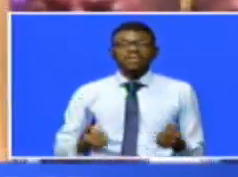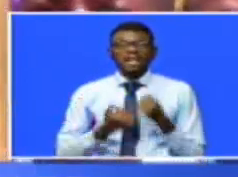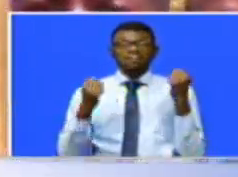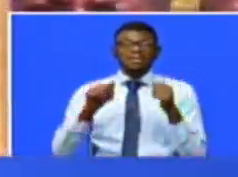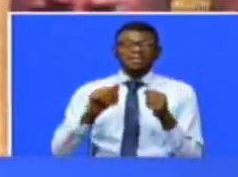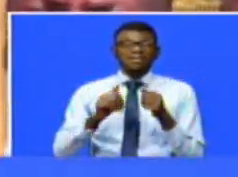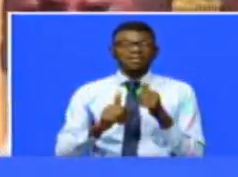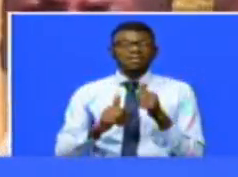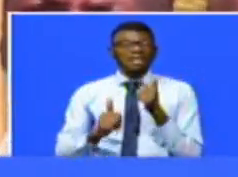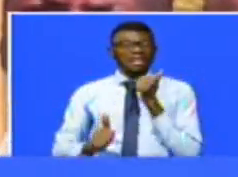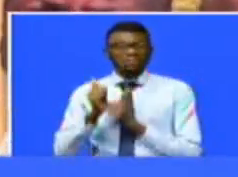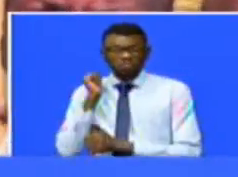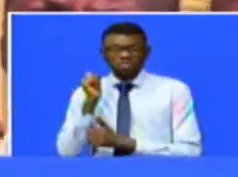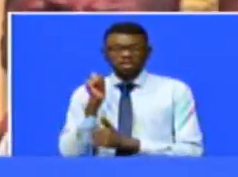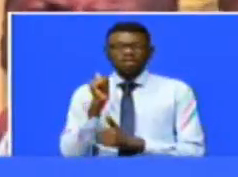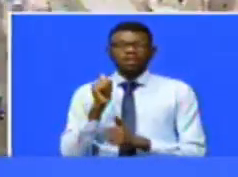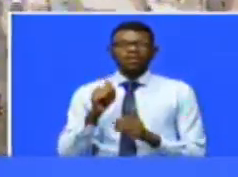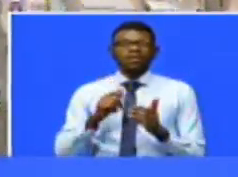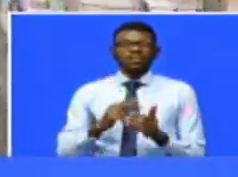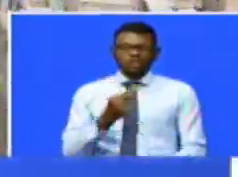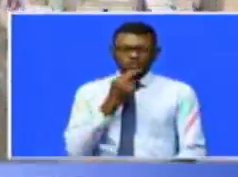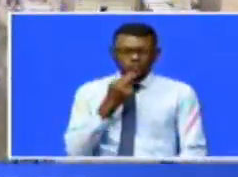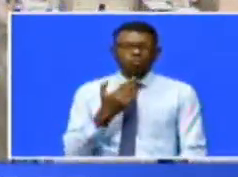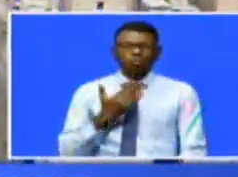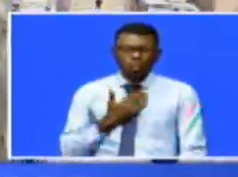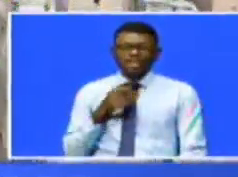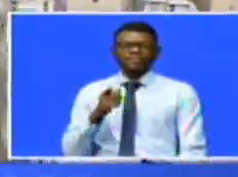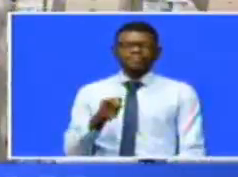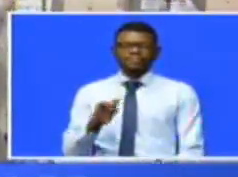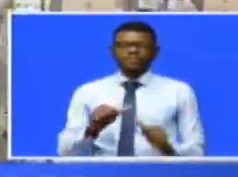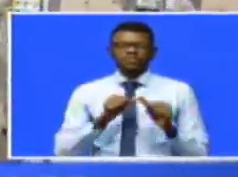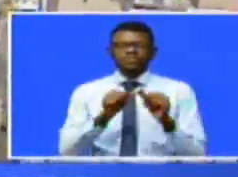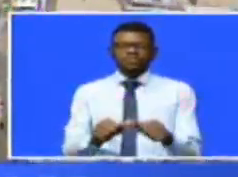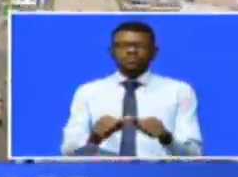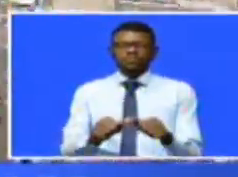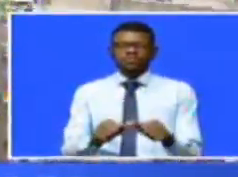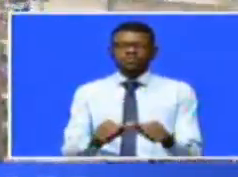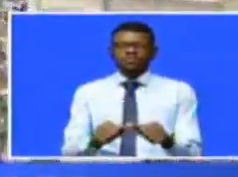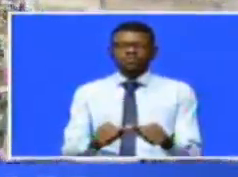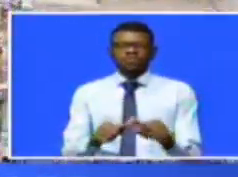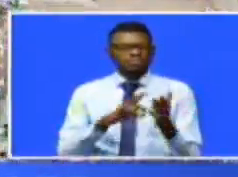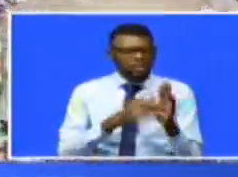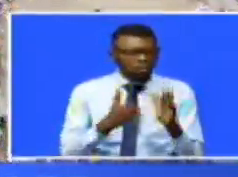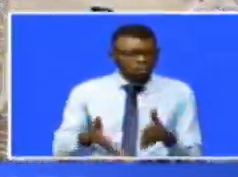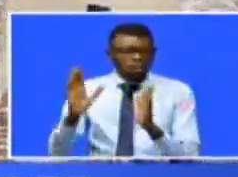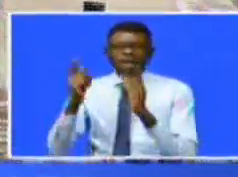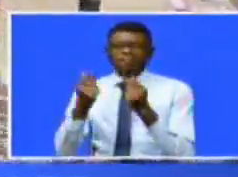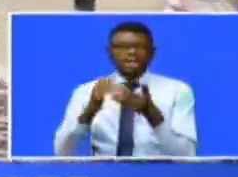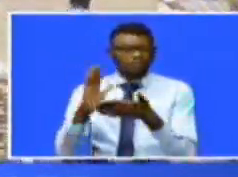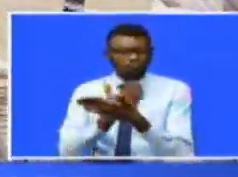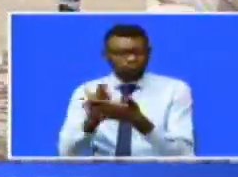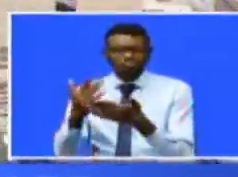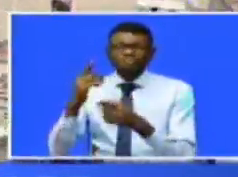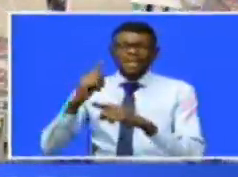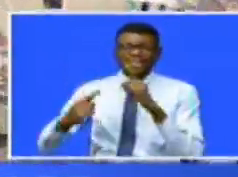ensure we shall bite the bullet on Tuesday. The Constitution mandates the Commission on Revenue Allocation to review the method of sharing revenue every